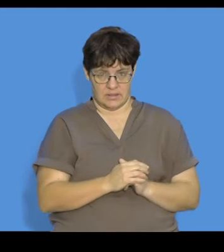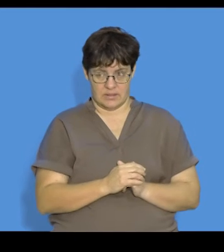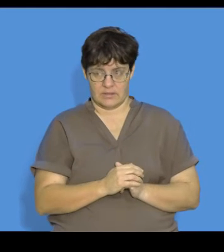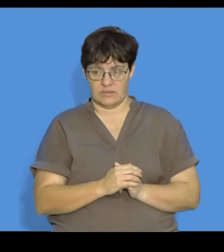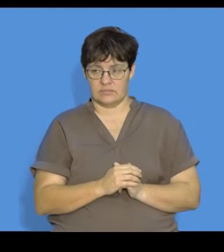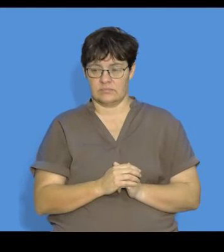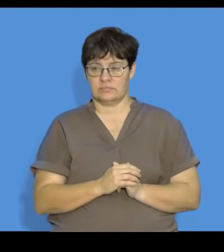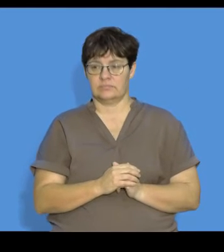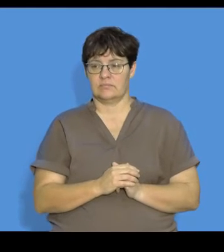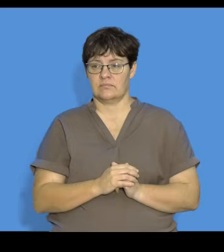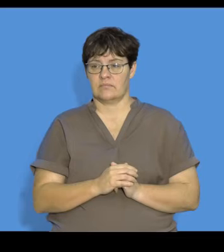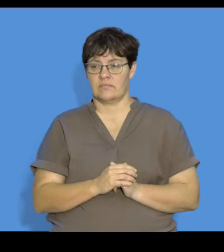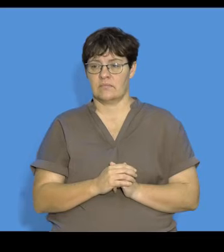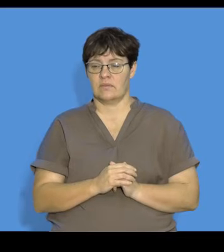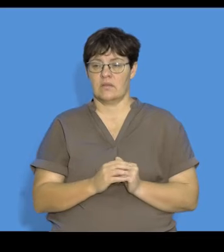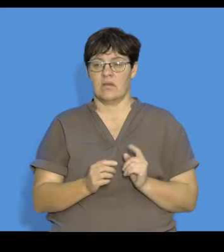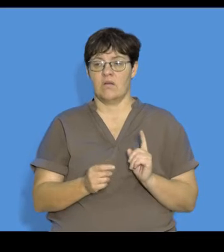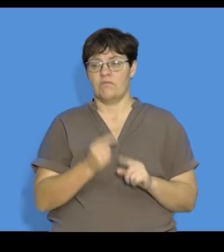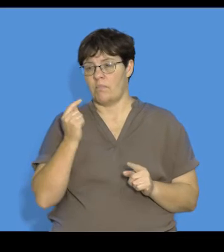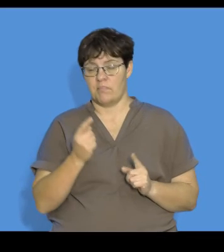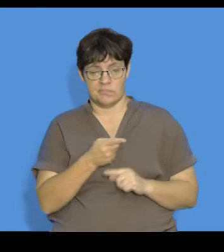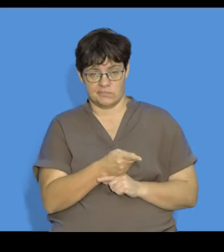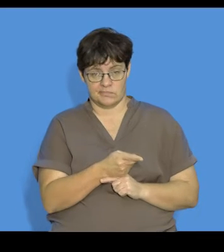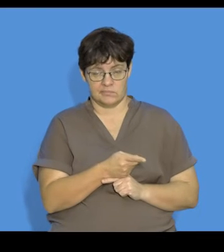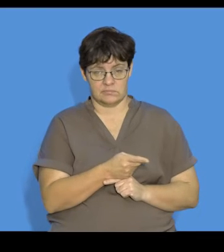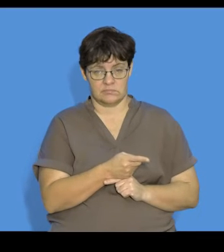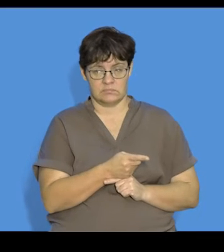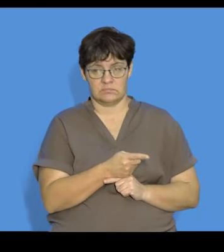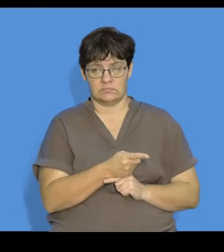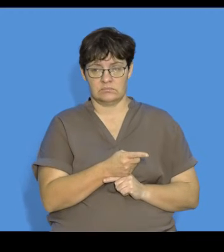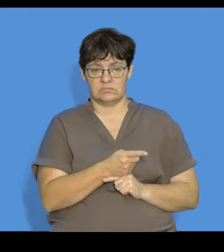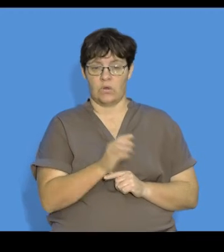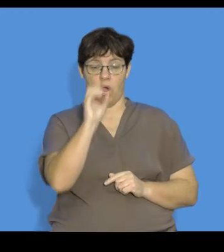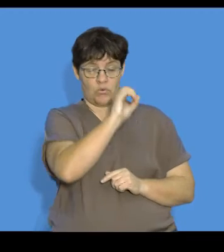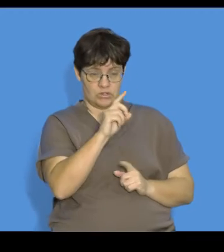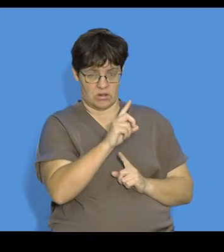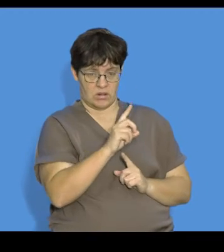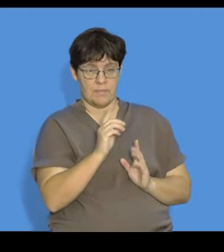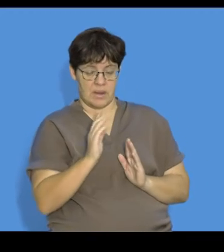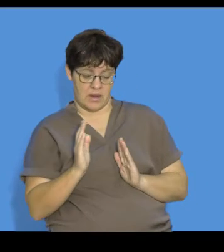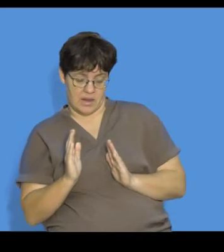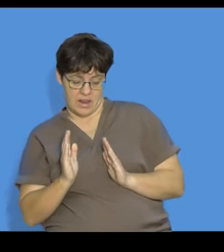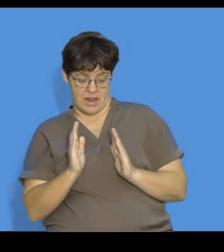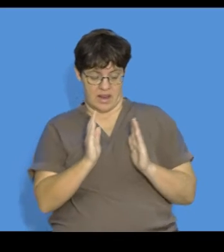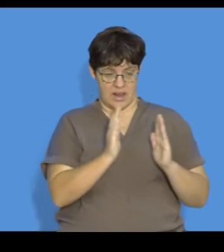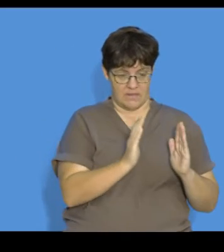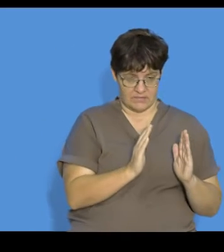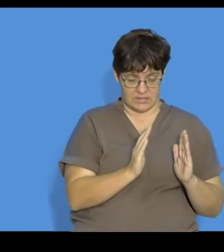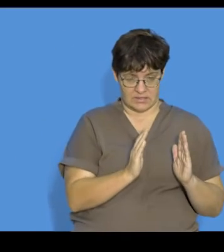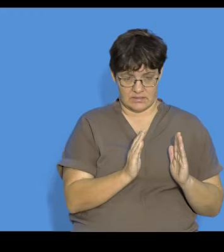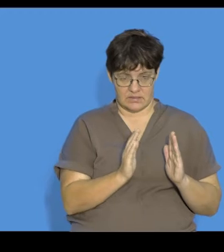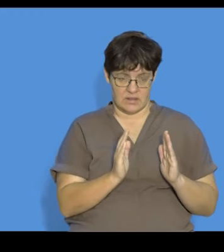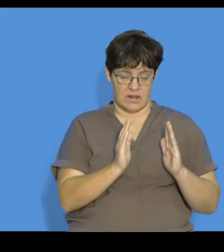it means from it being at the origin, it will move 2 units